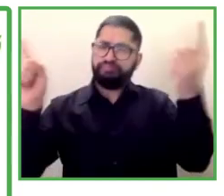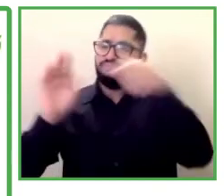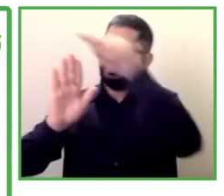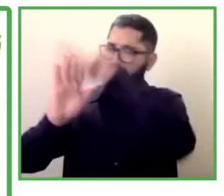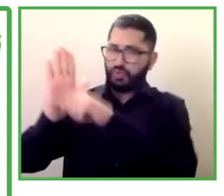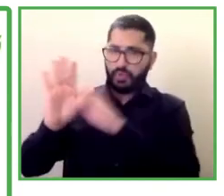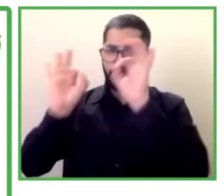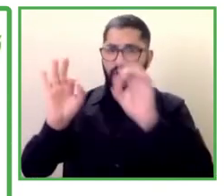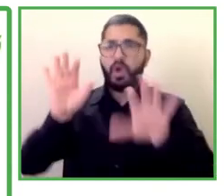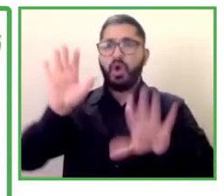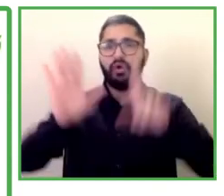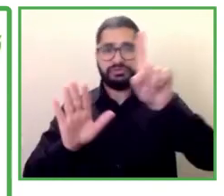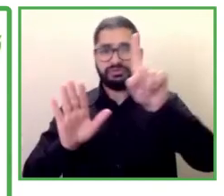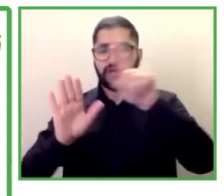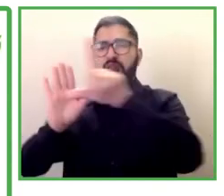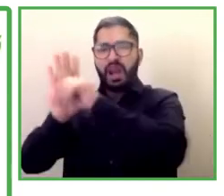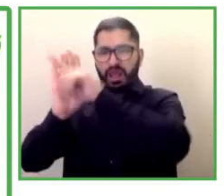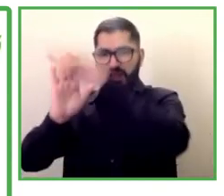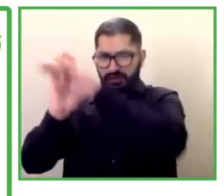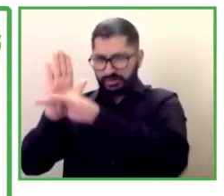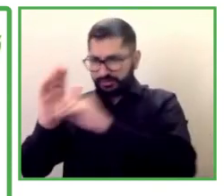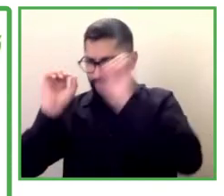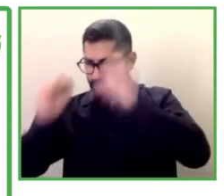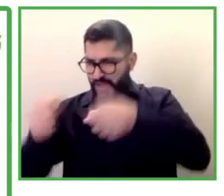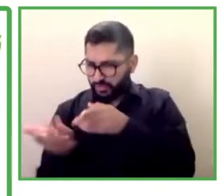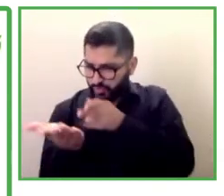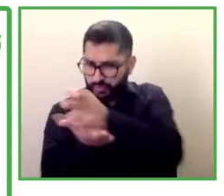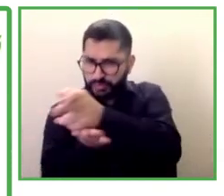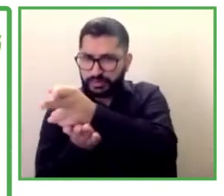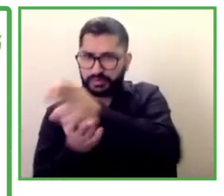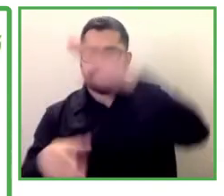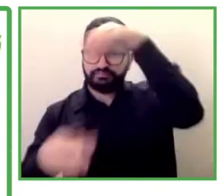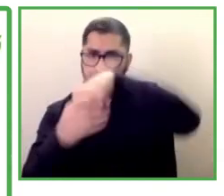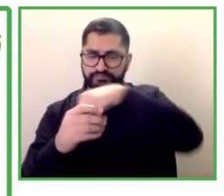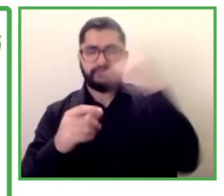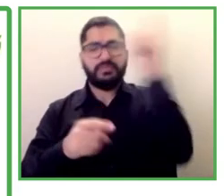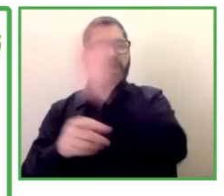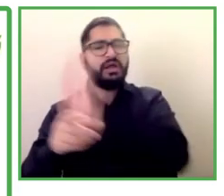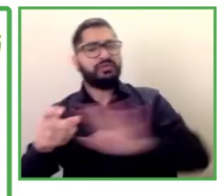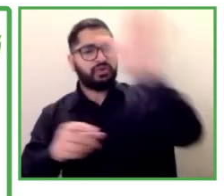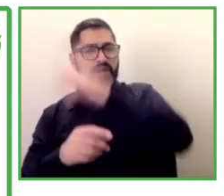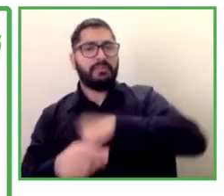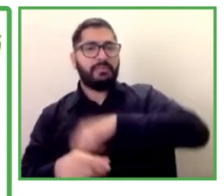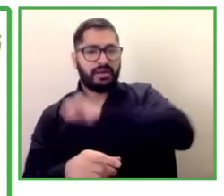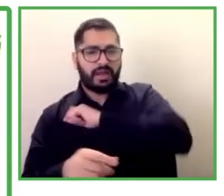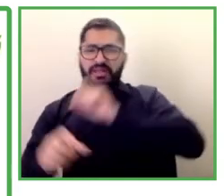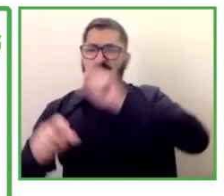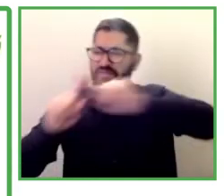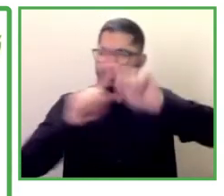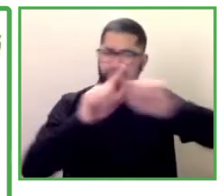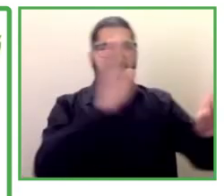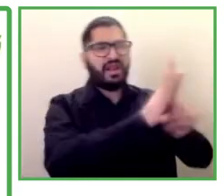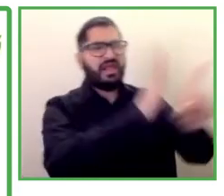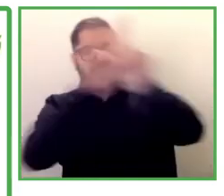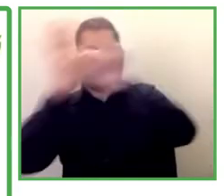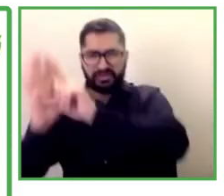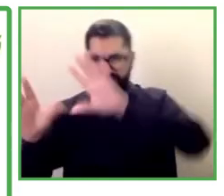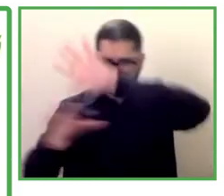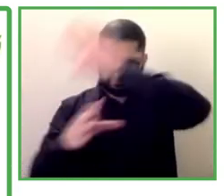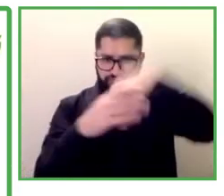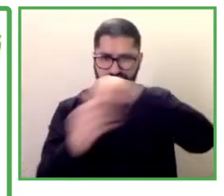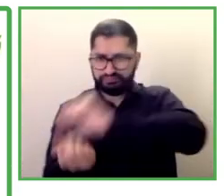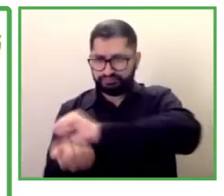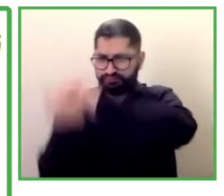2012. We elaborated it from the general direction, and we modified many other things to adapt them.